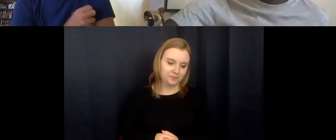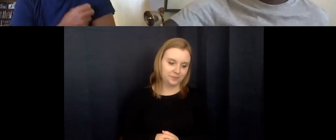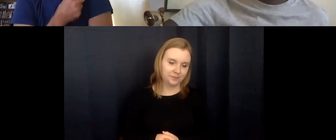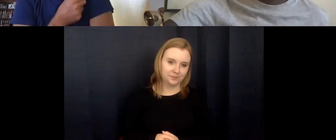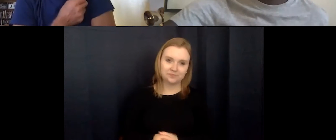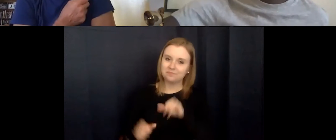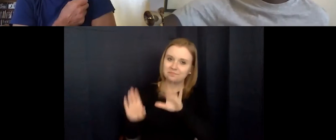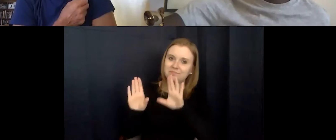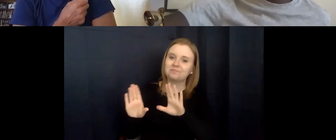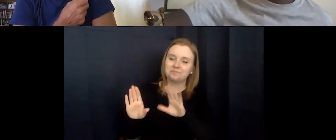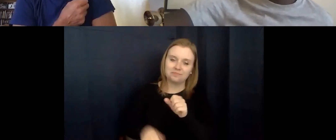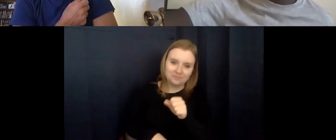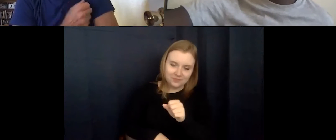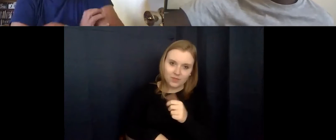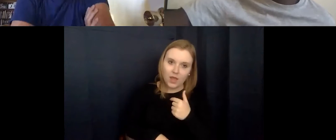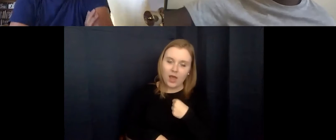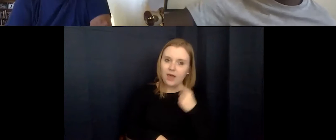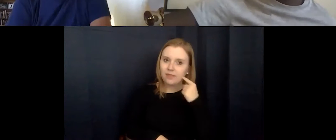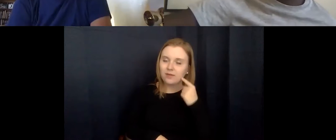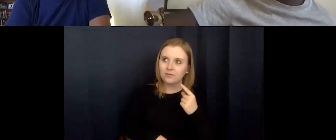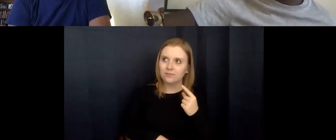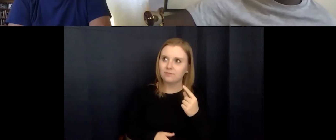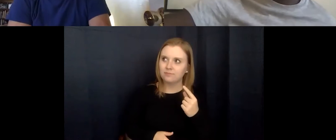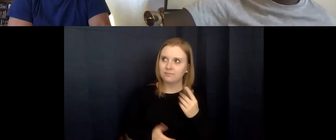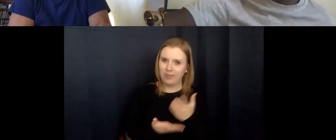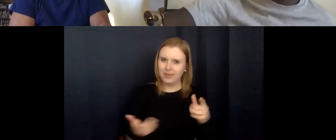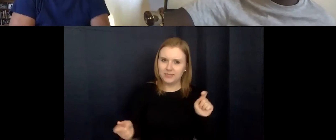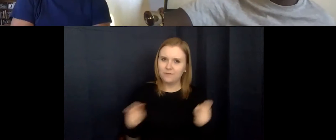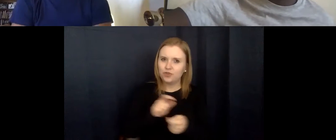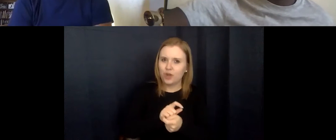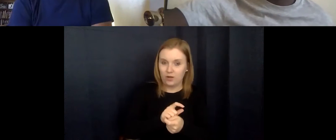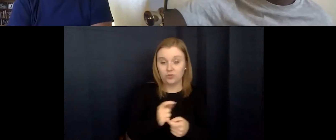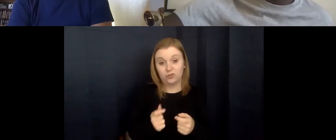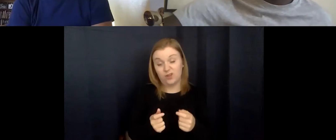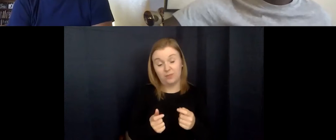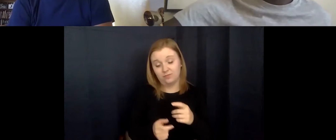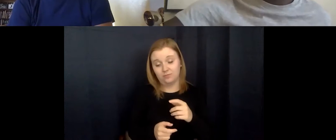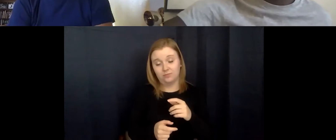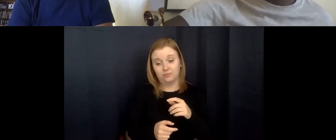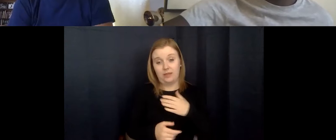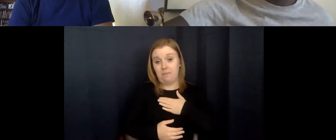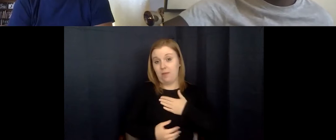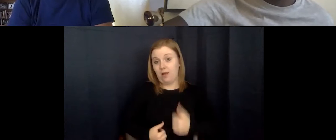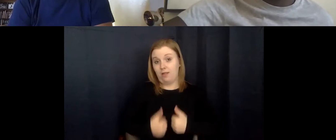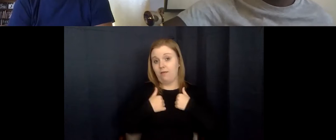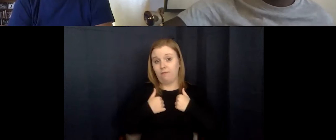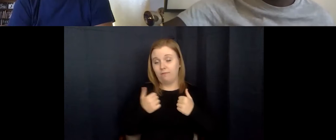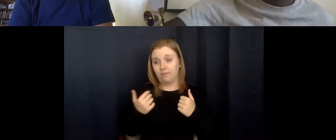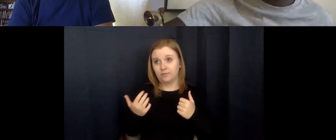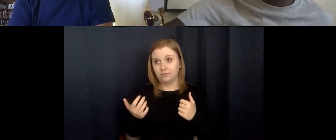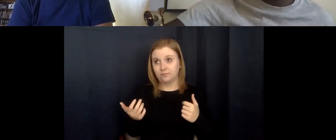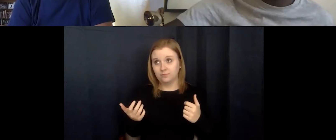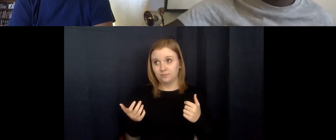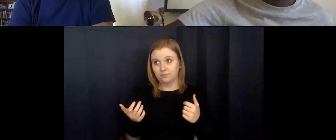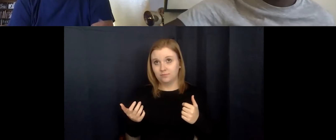That's great. Yeah, I mean, I think things have really changed, and even in my life, being